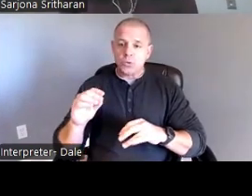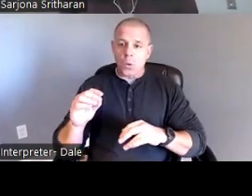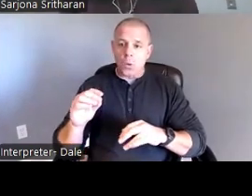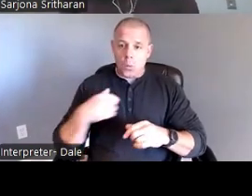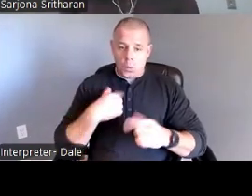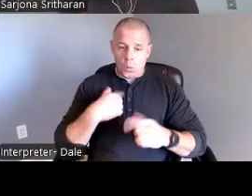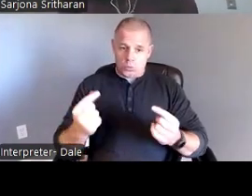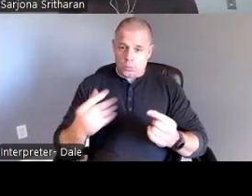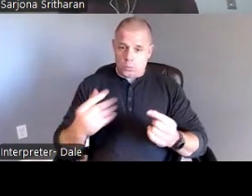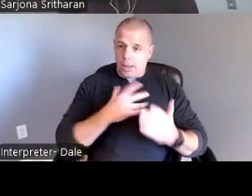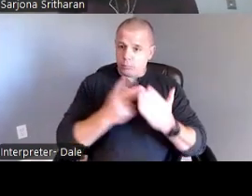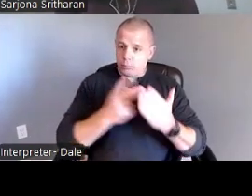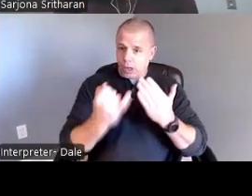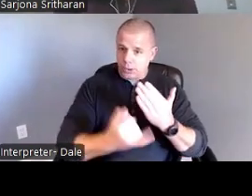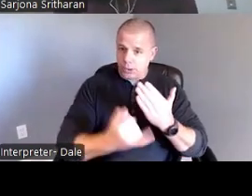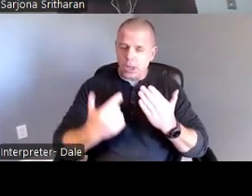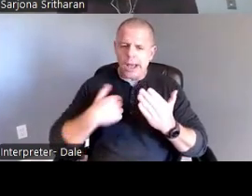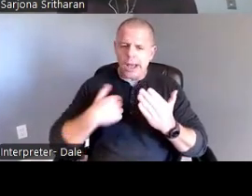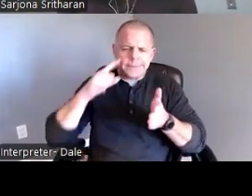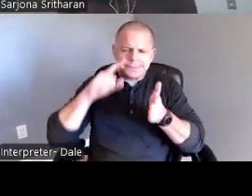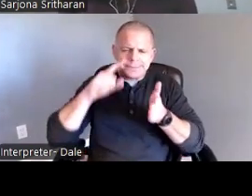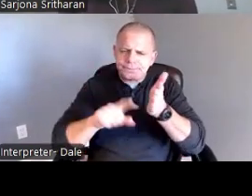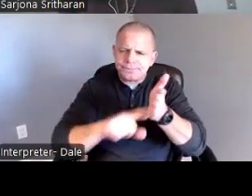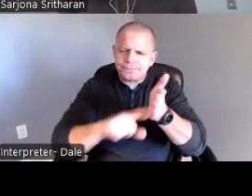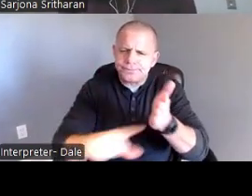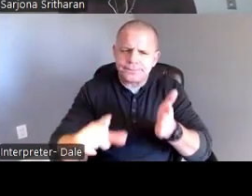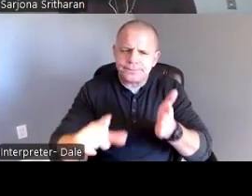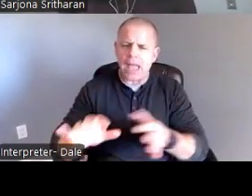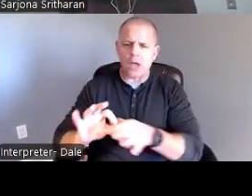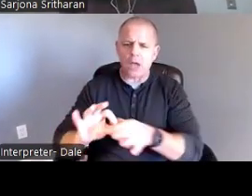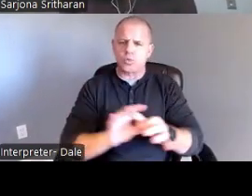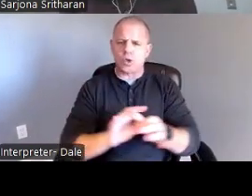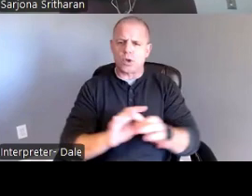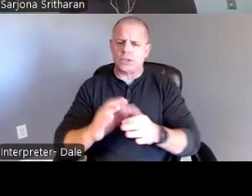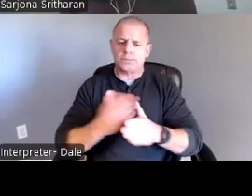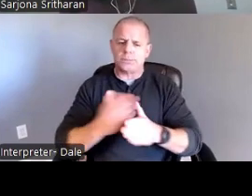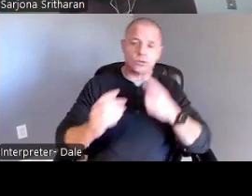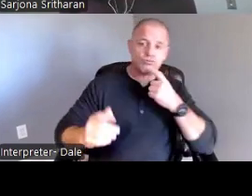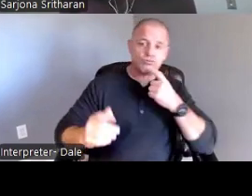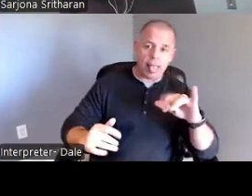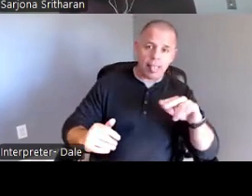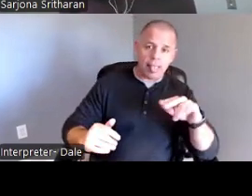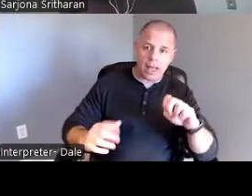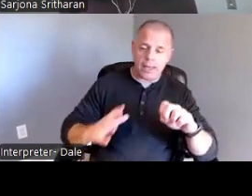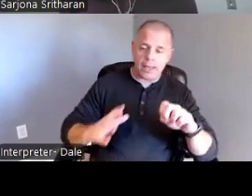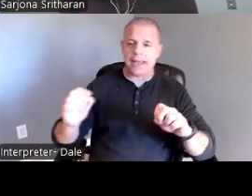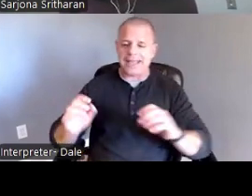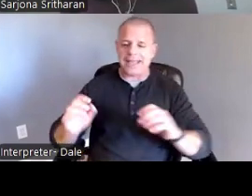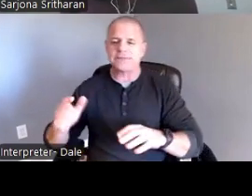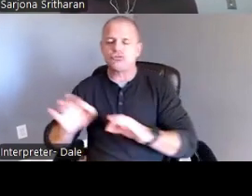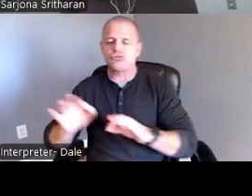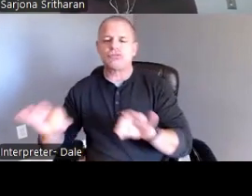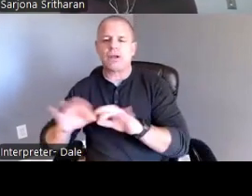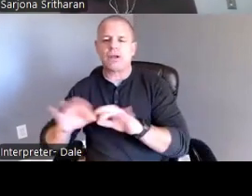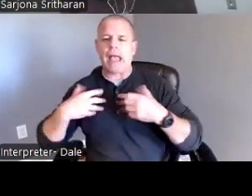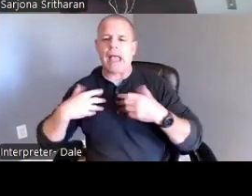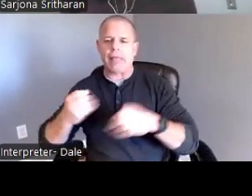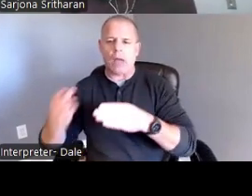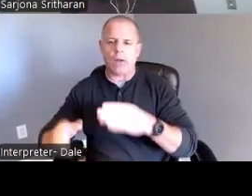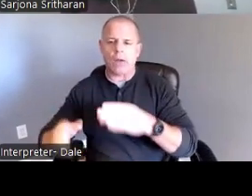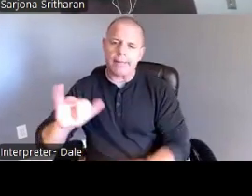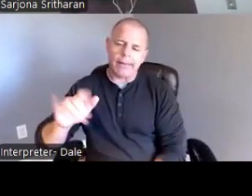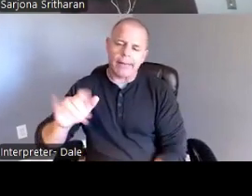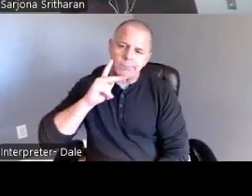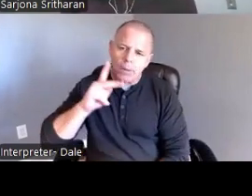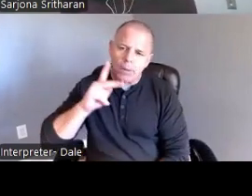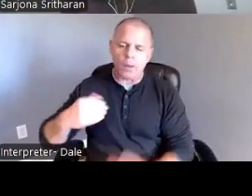my project was I investigated the associations between redlining and critical health outcomes like smoking and lung cancer